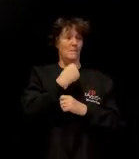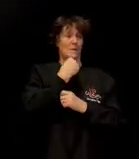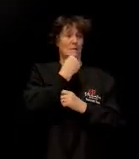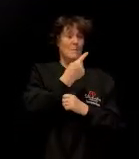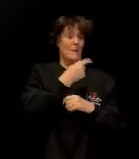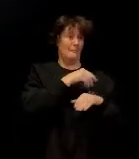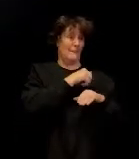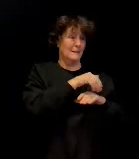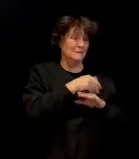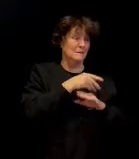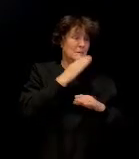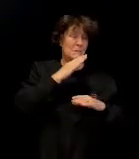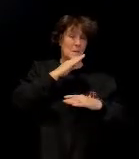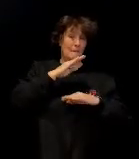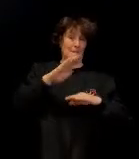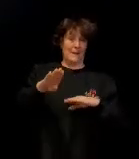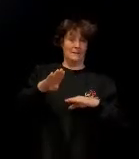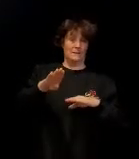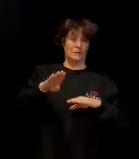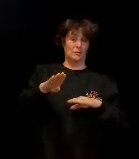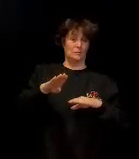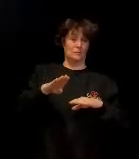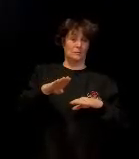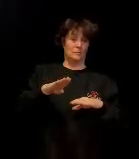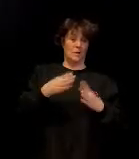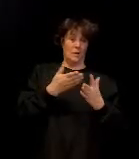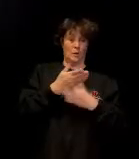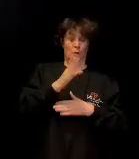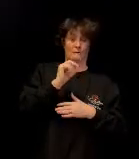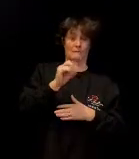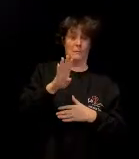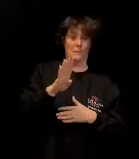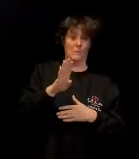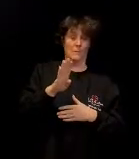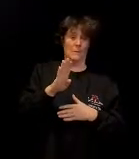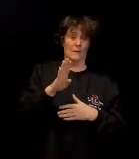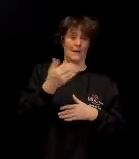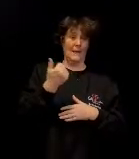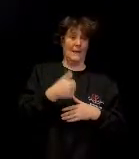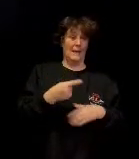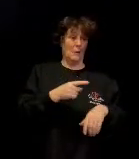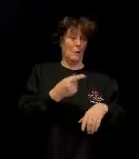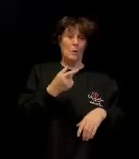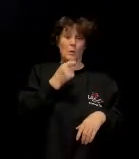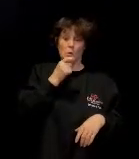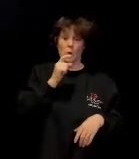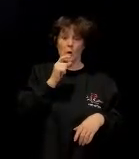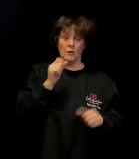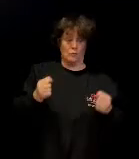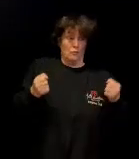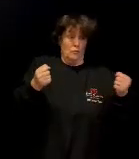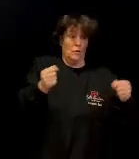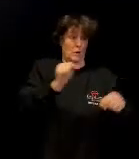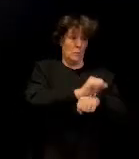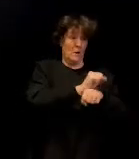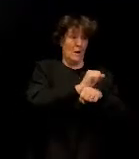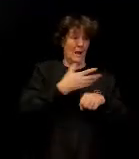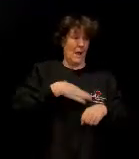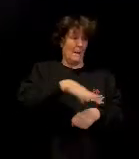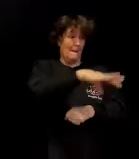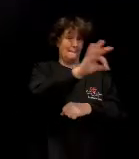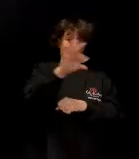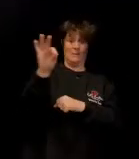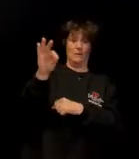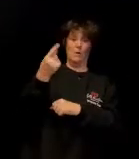I had sent out a Facebook message on our work group place that if anybody needed to ride to work last week, just let me know and I'll come pick you up. Not